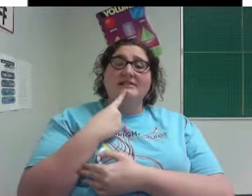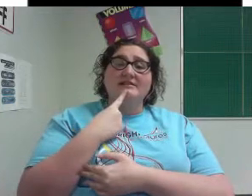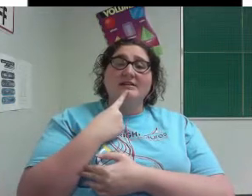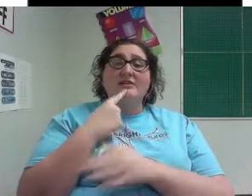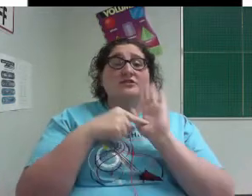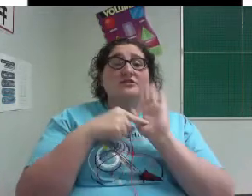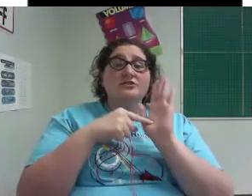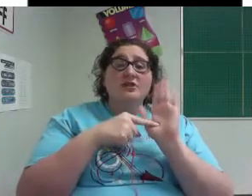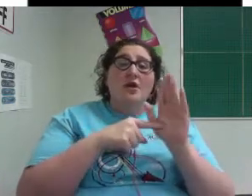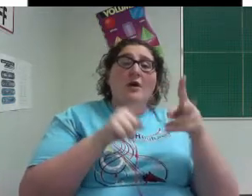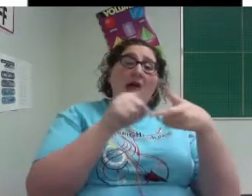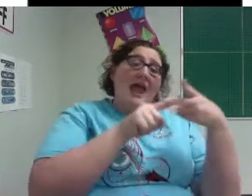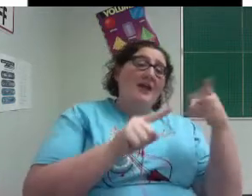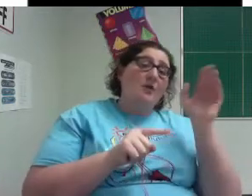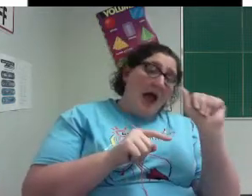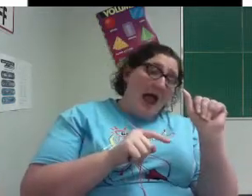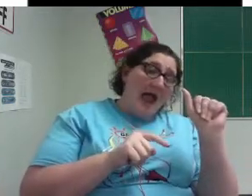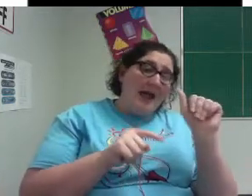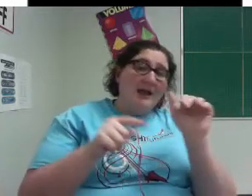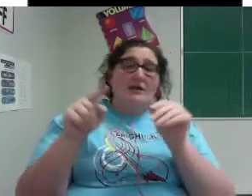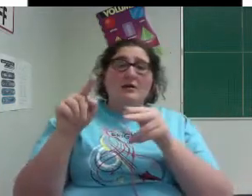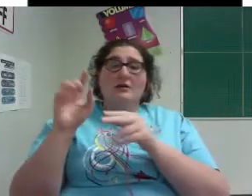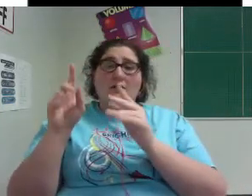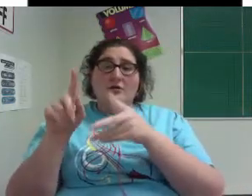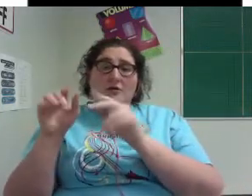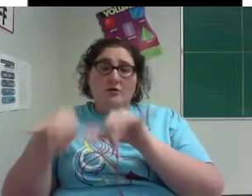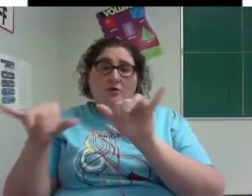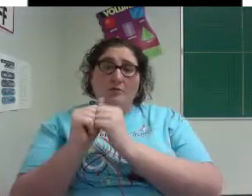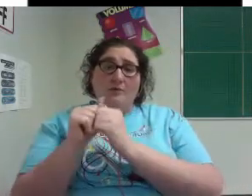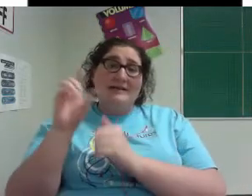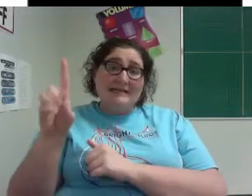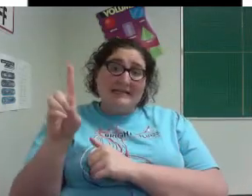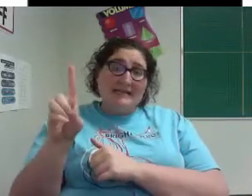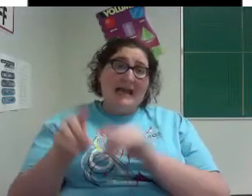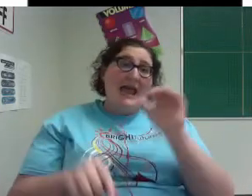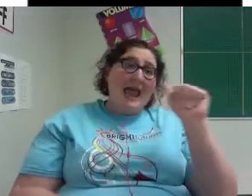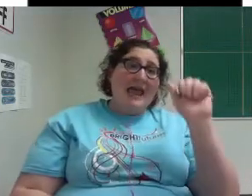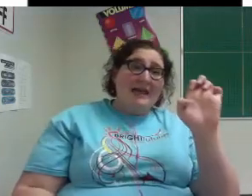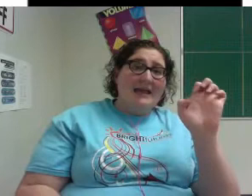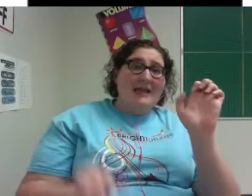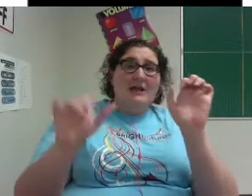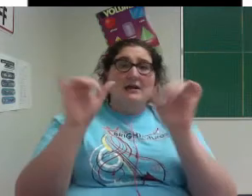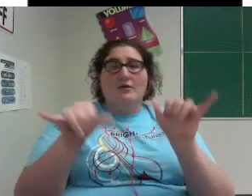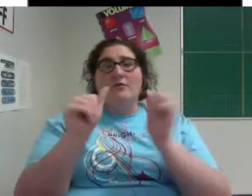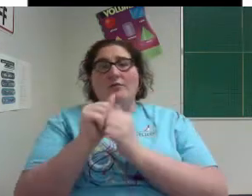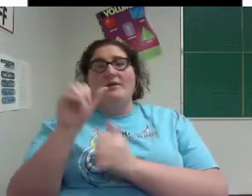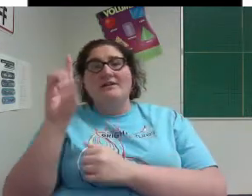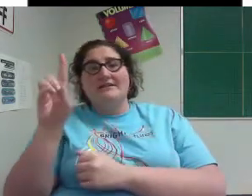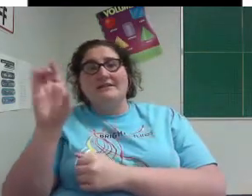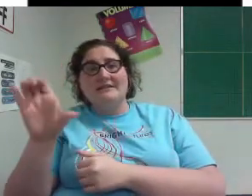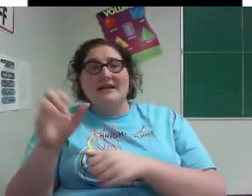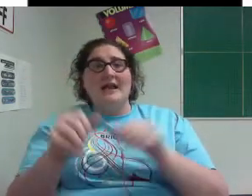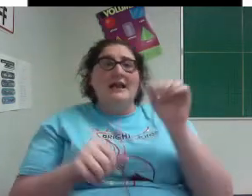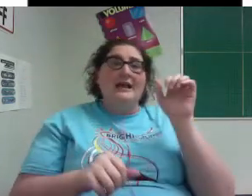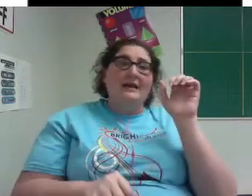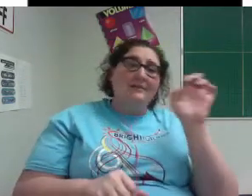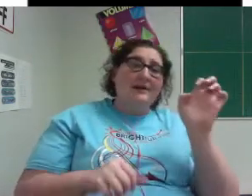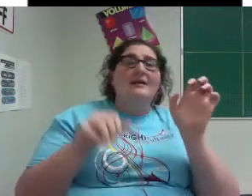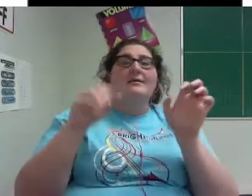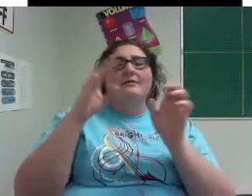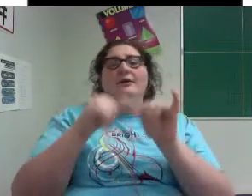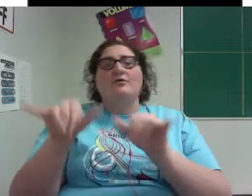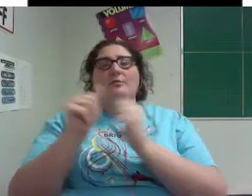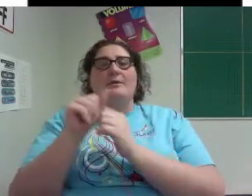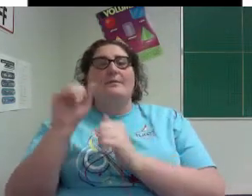says given that angle A is congruent to angle D, AE is congruent to DC, and EB is congruent to CB, and BA